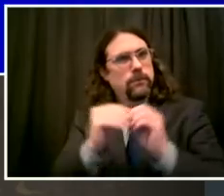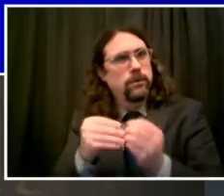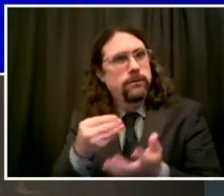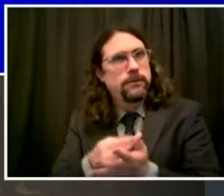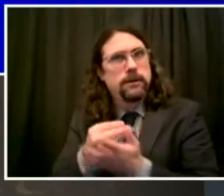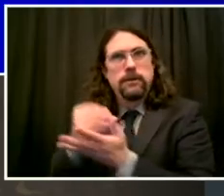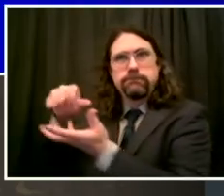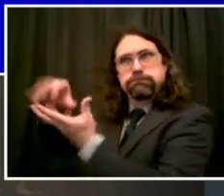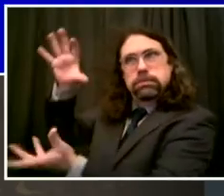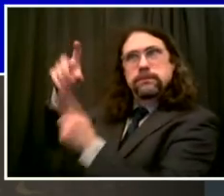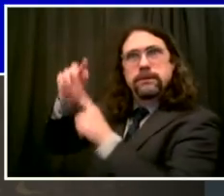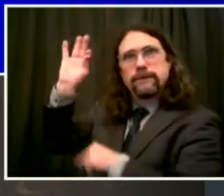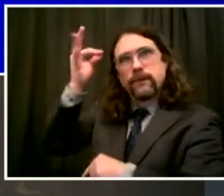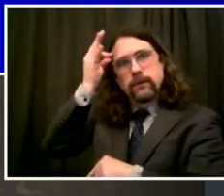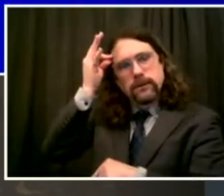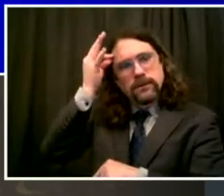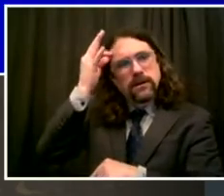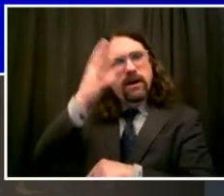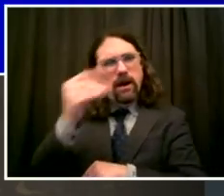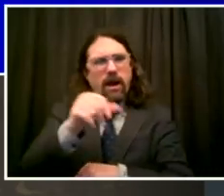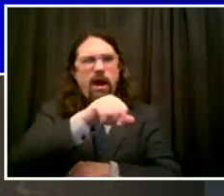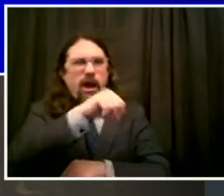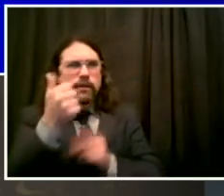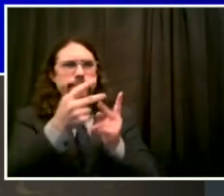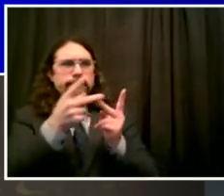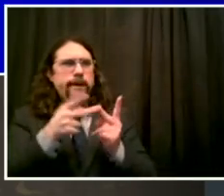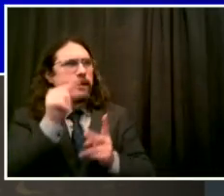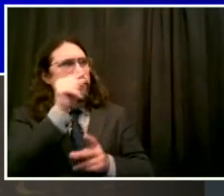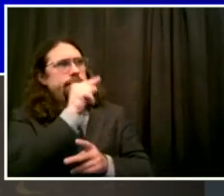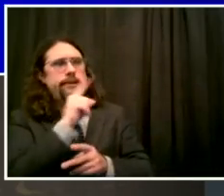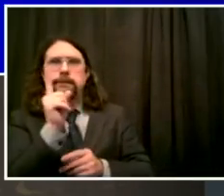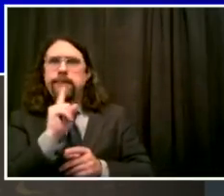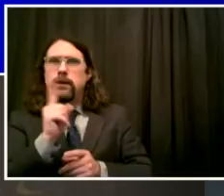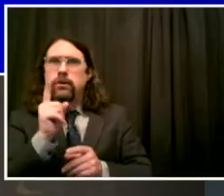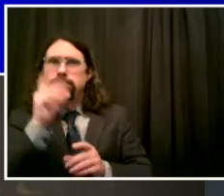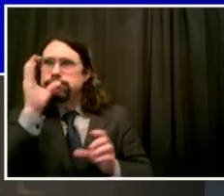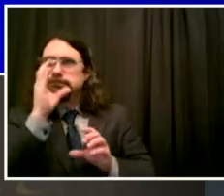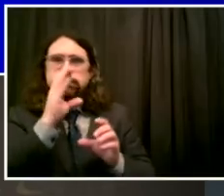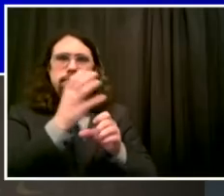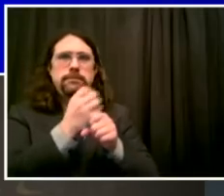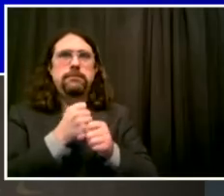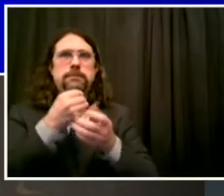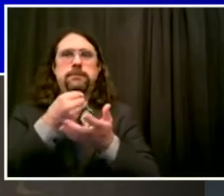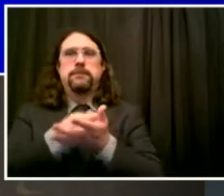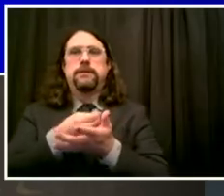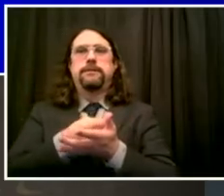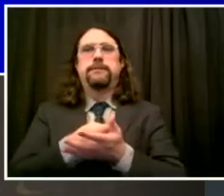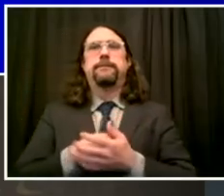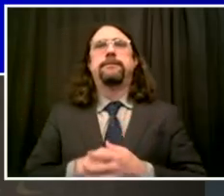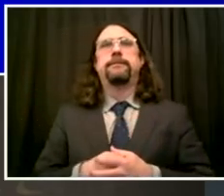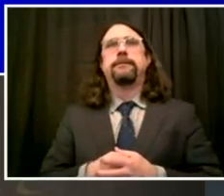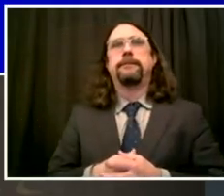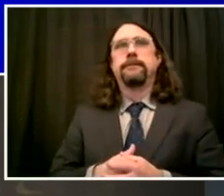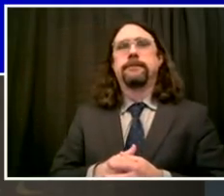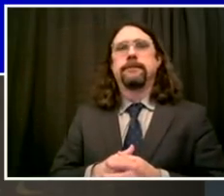usual. We are going to have to find ways to help small business that are different than anything we've ever done in the history of New York